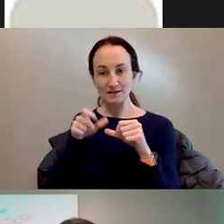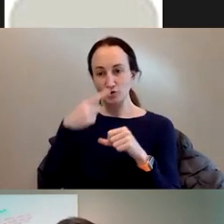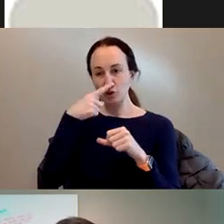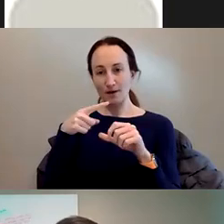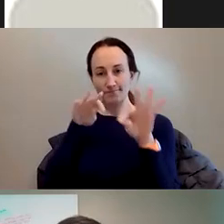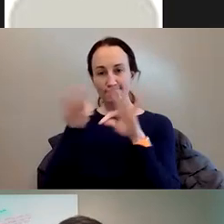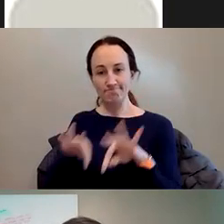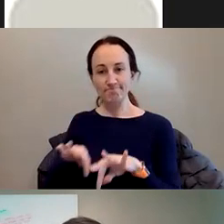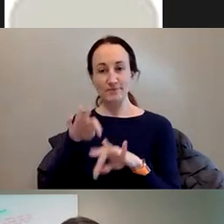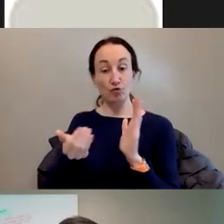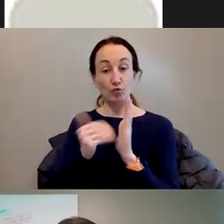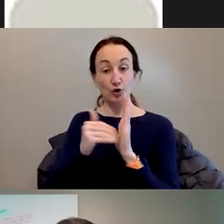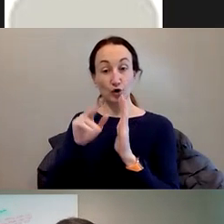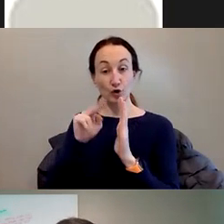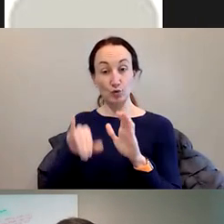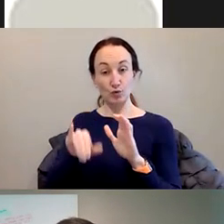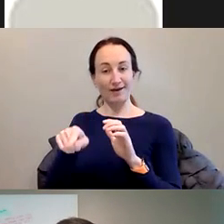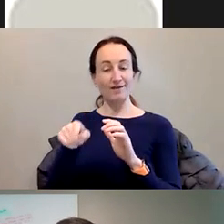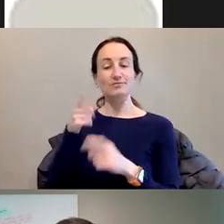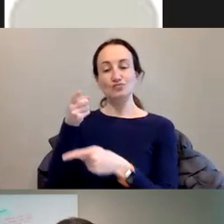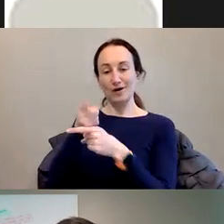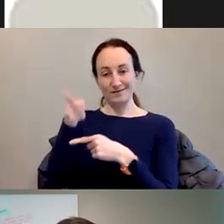is discrete, so we cannot